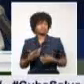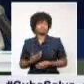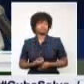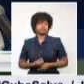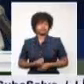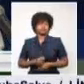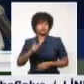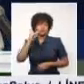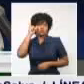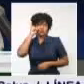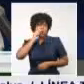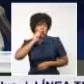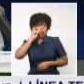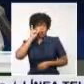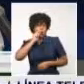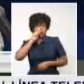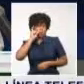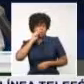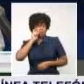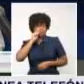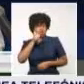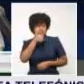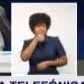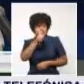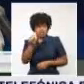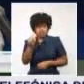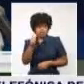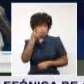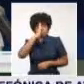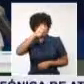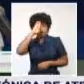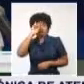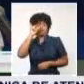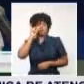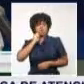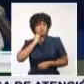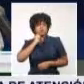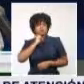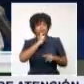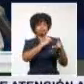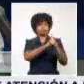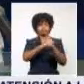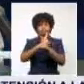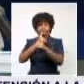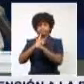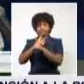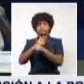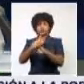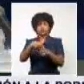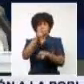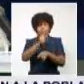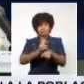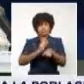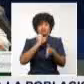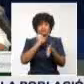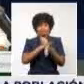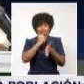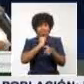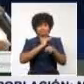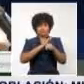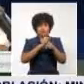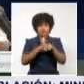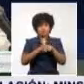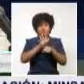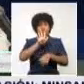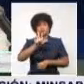The 17 cases confirmed yesterday were Cuban. 10 of them, that is